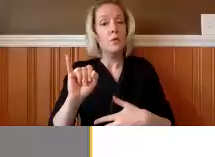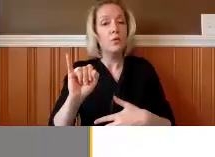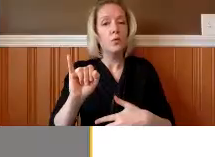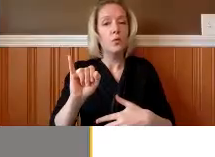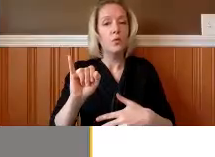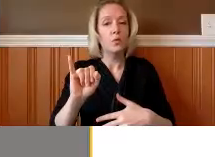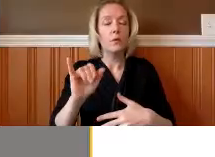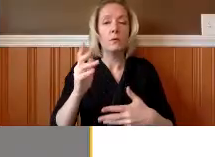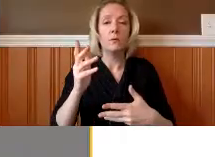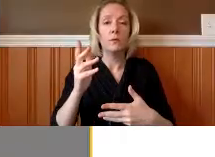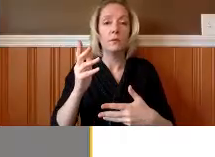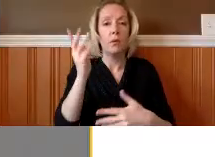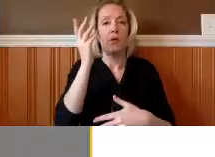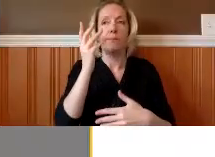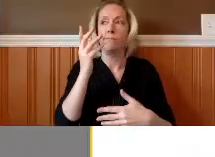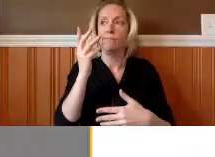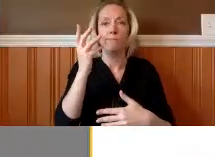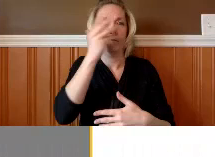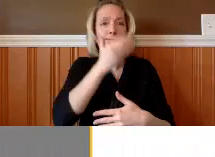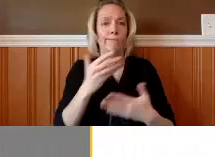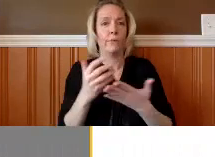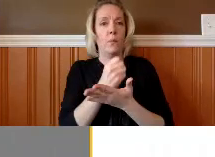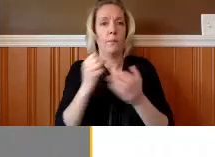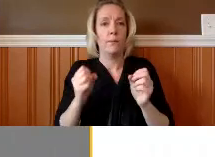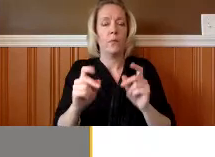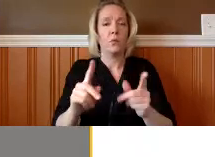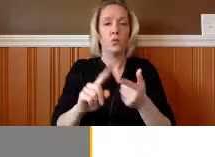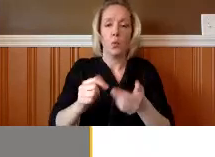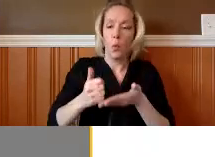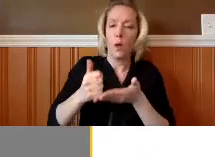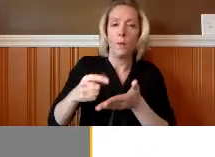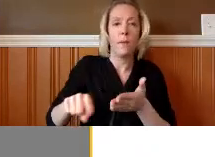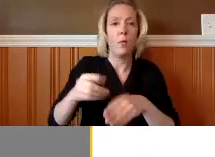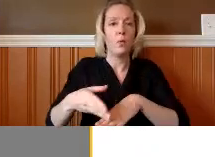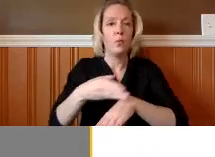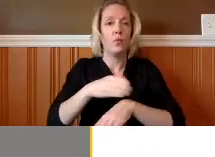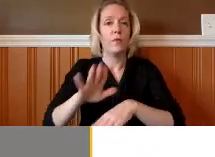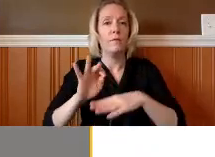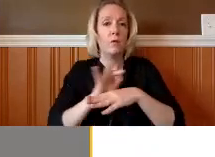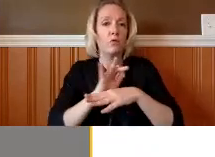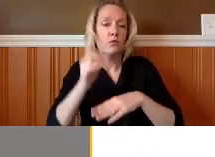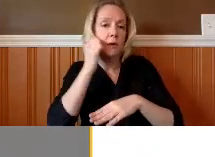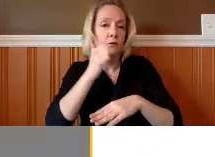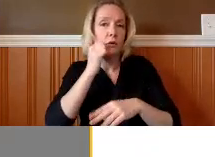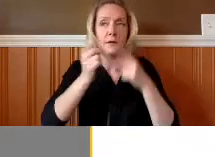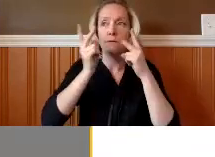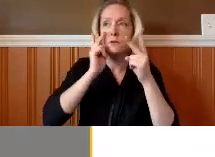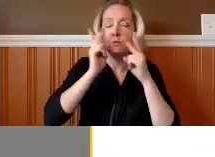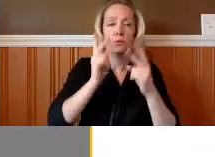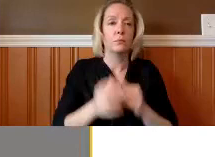missing the opportunity to really help them use their functional vision. And I don't know why,